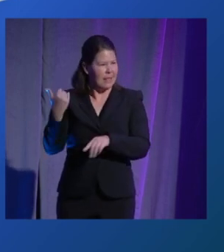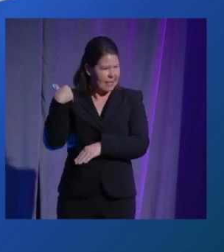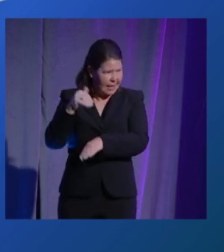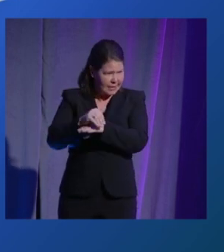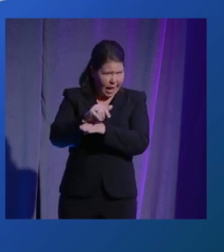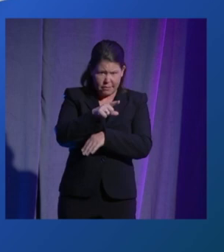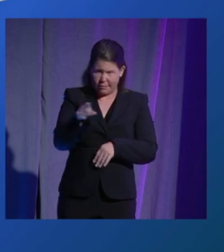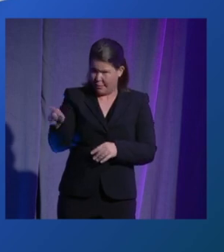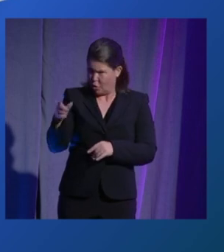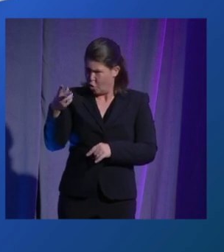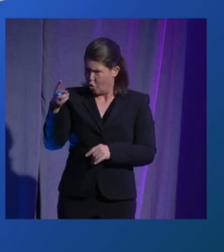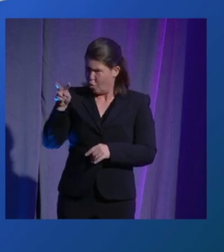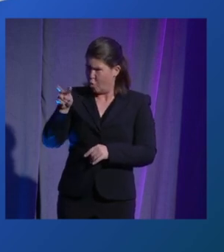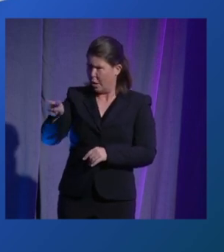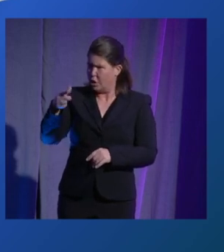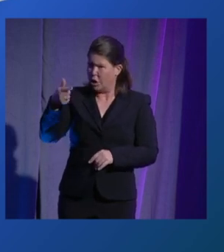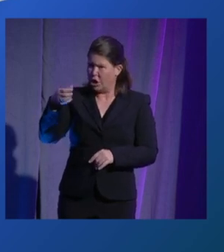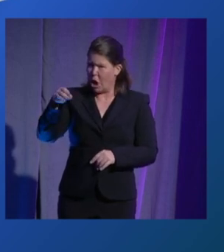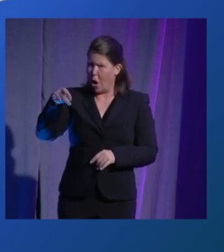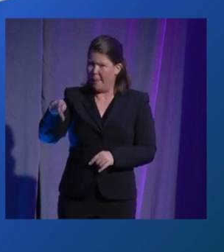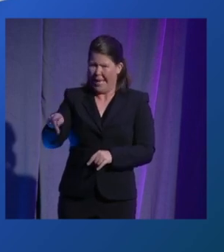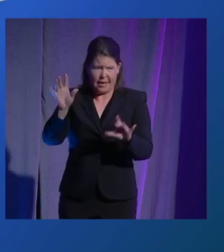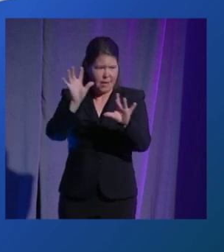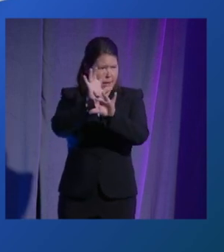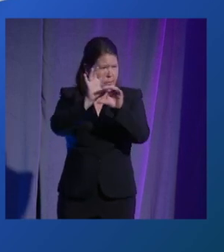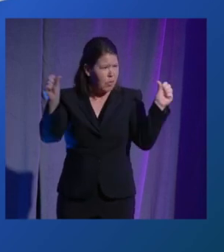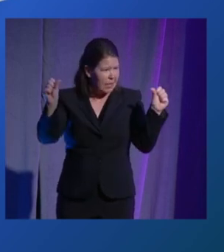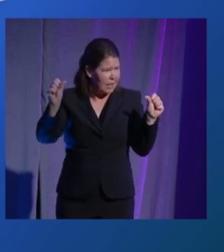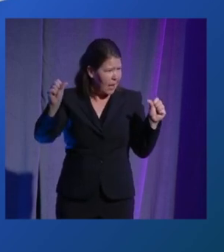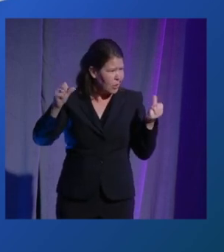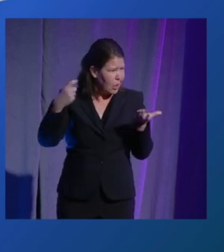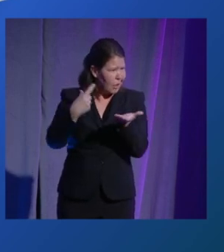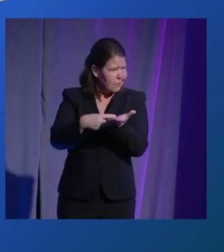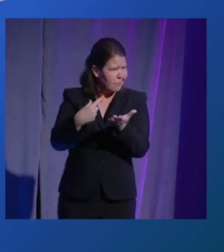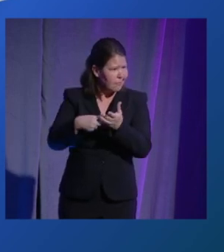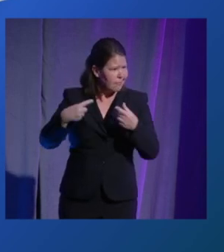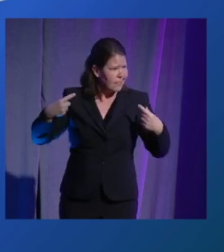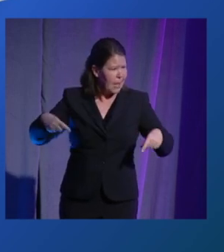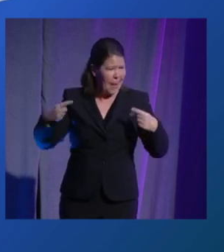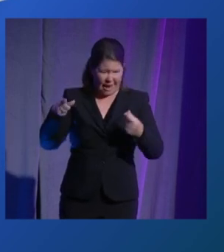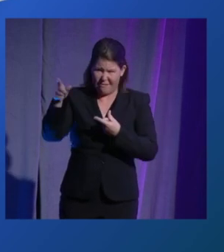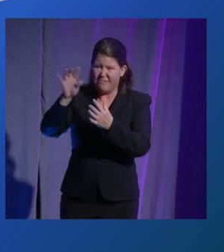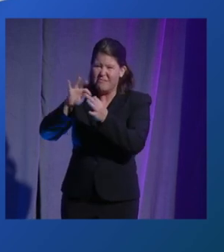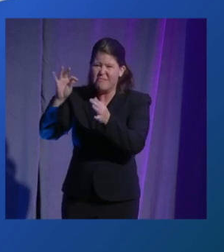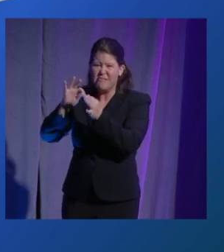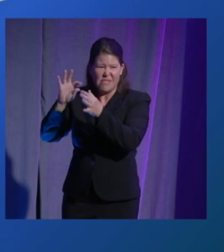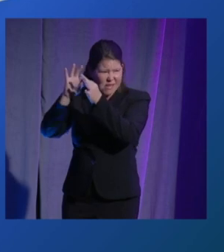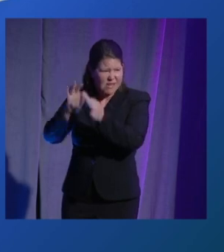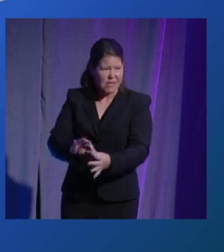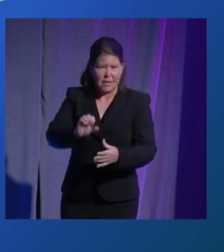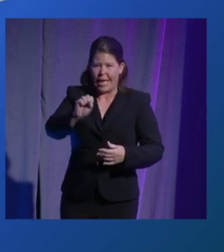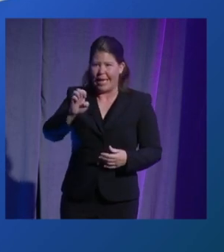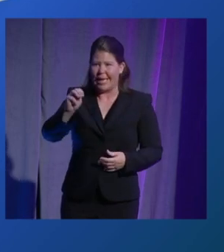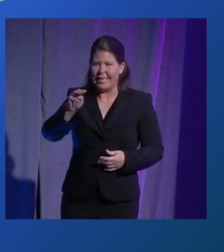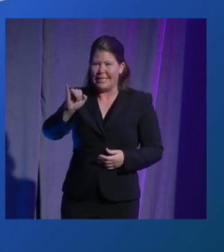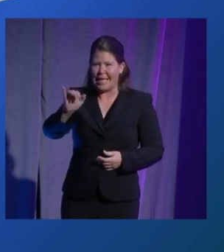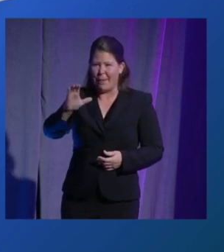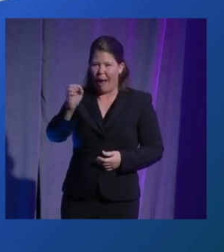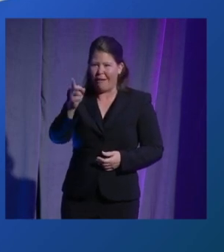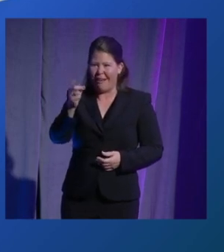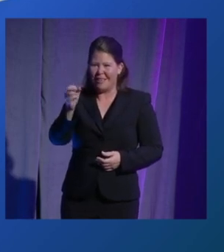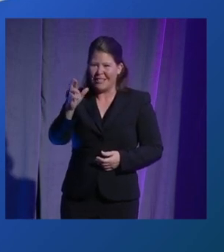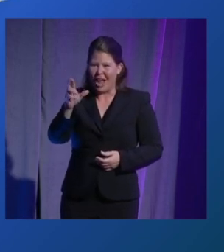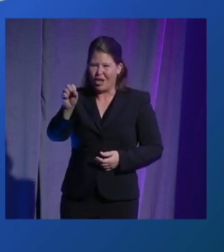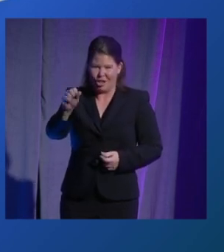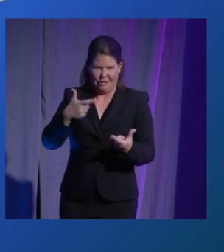GOP Presidential debate there was a question about semiconductors I was just you know my heart was a flutter I couldn't believe it we're like